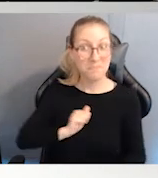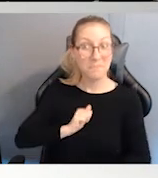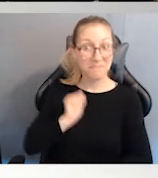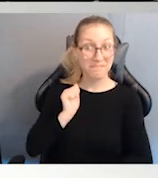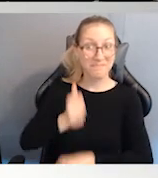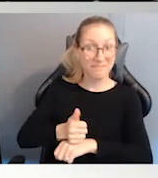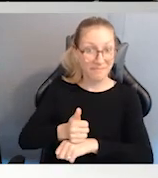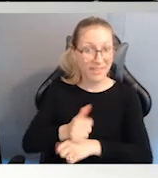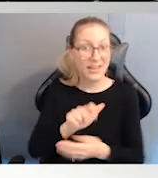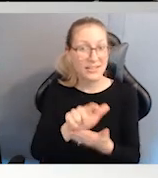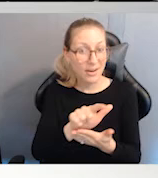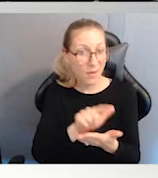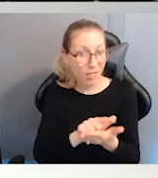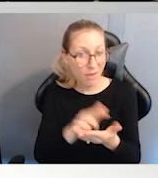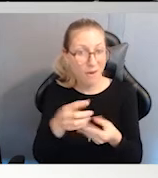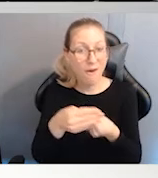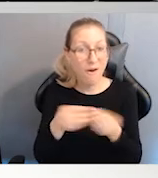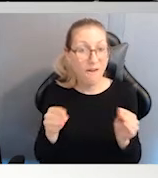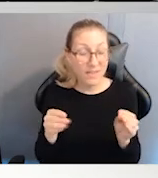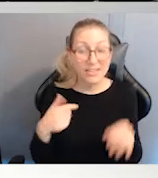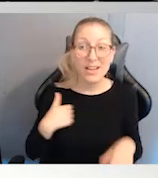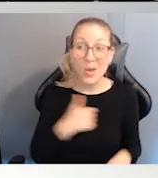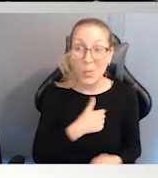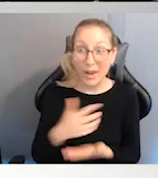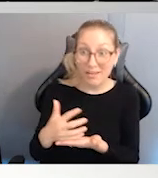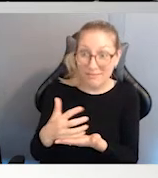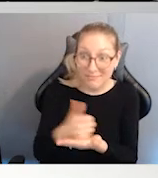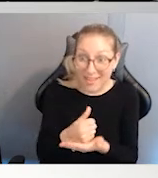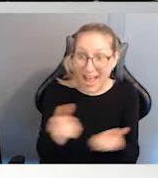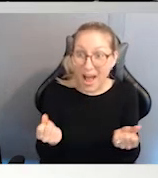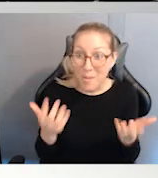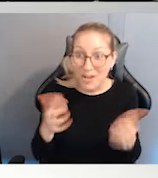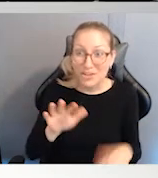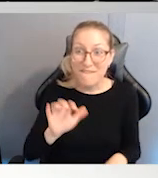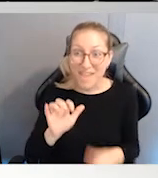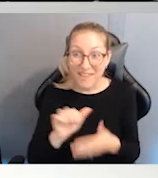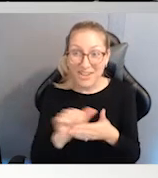and we got raised $500 check to Sufi.